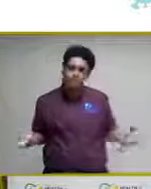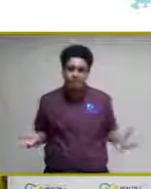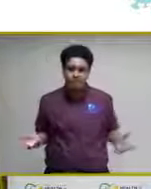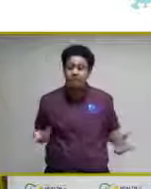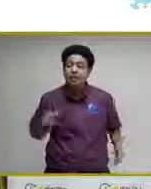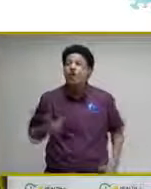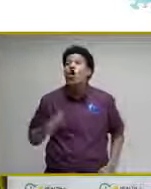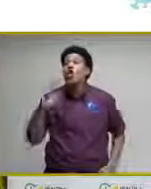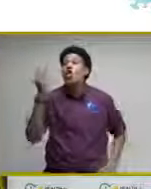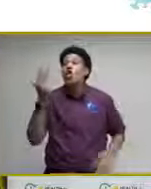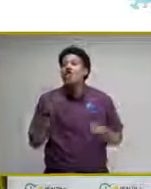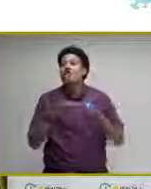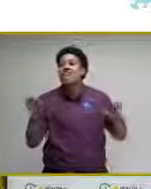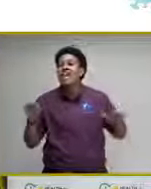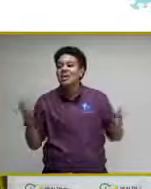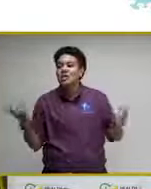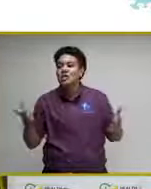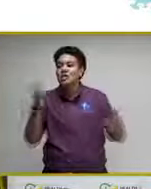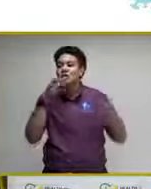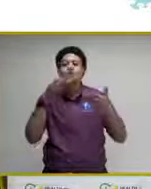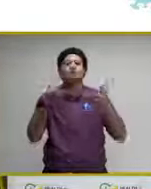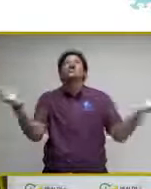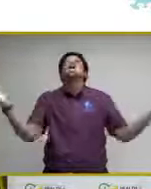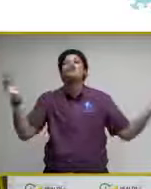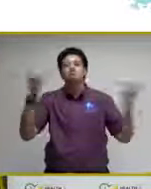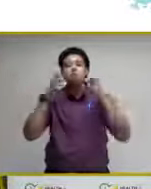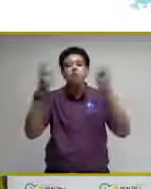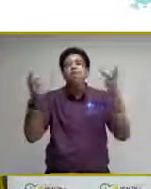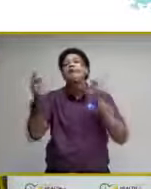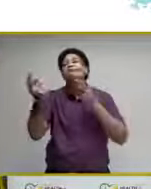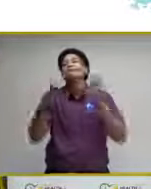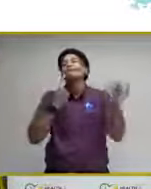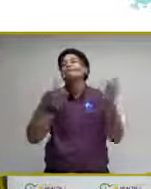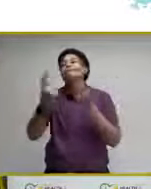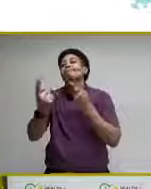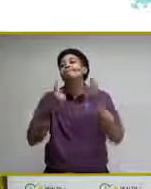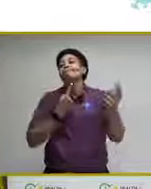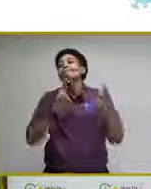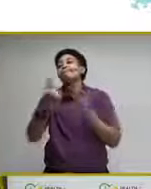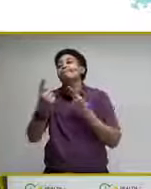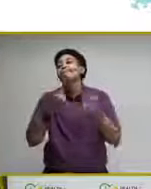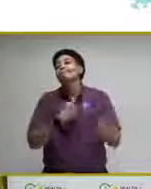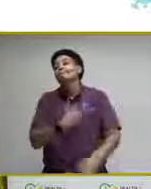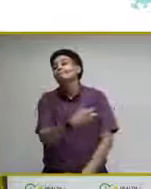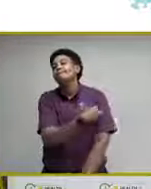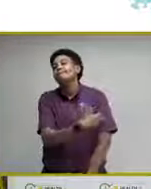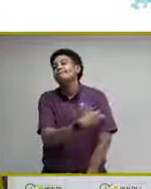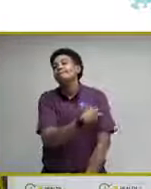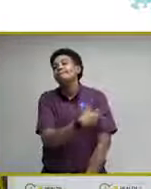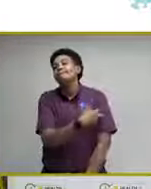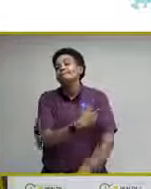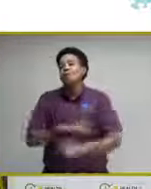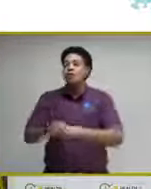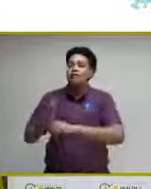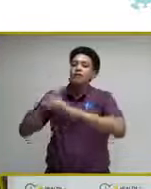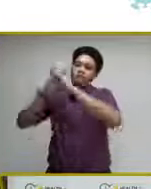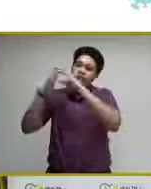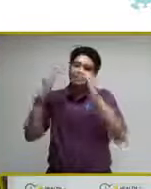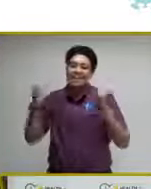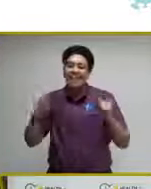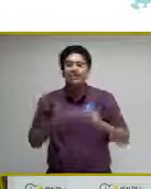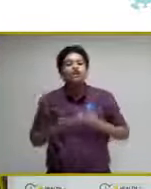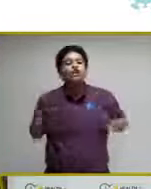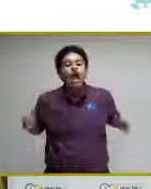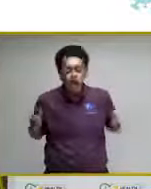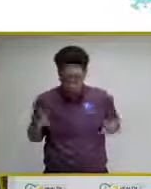our third phase is a general population phase that looks at those persons in the general